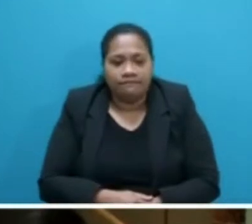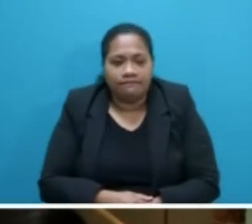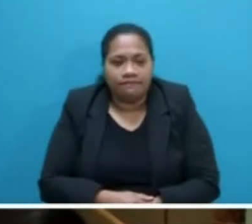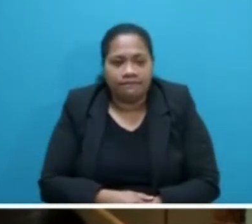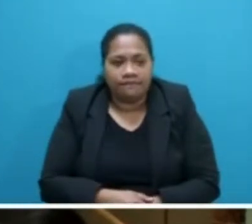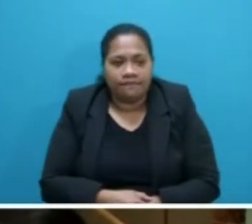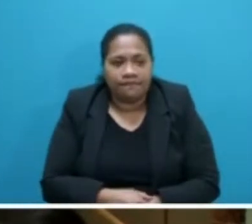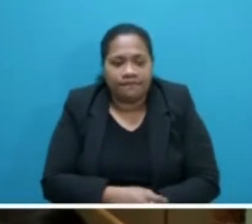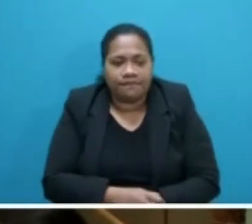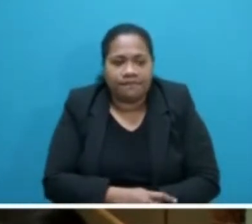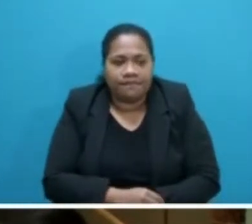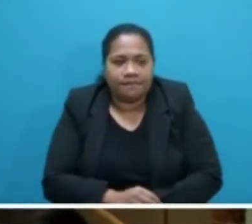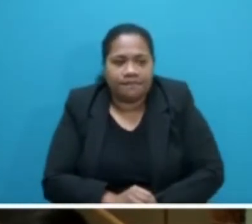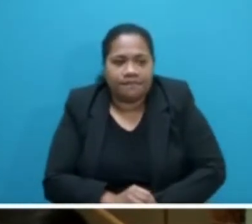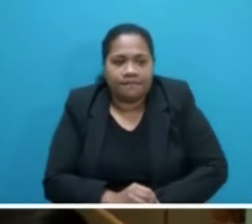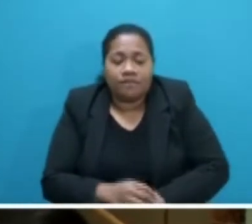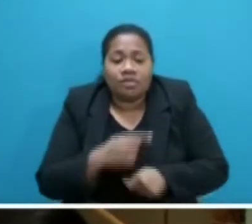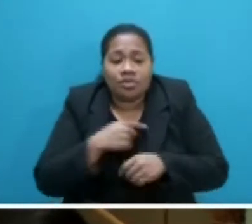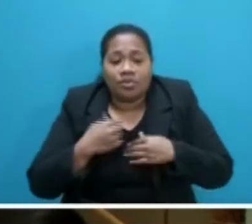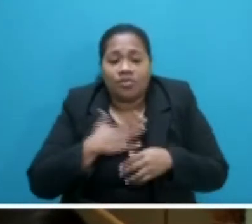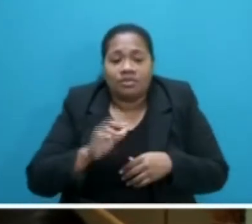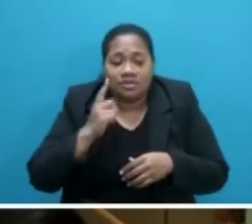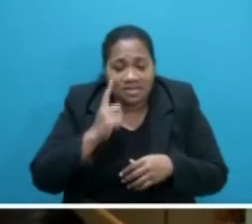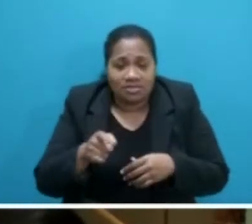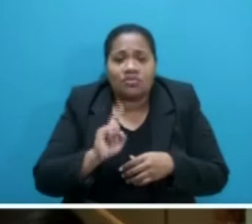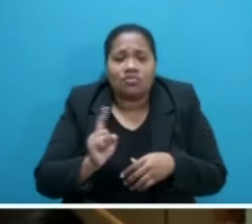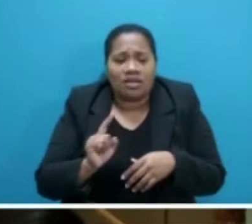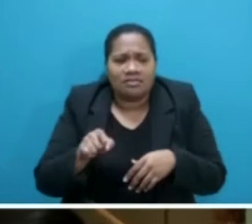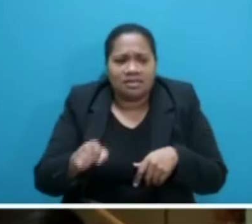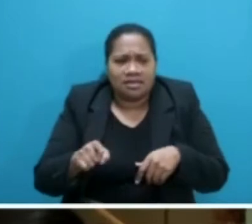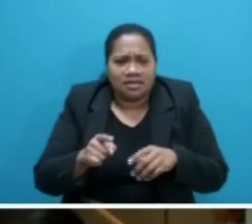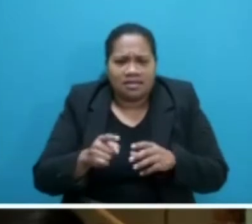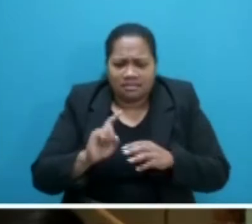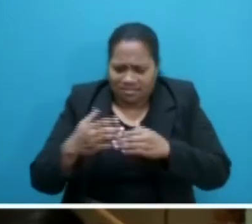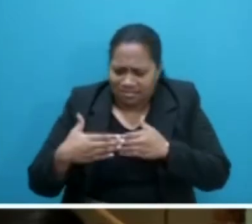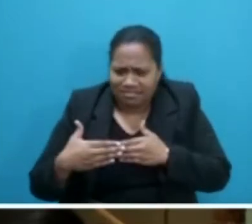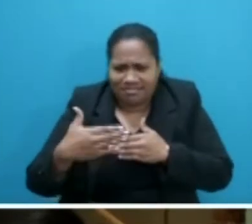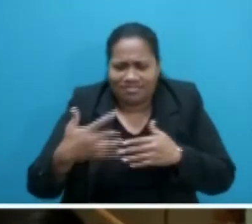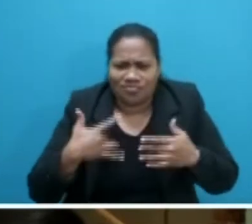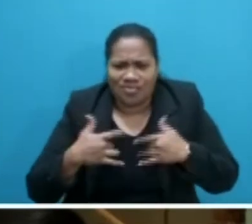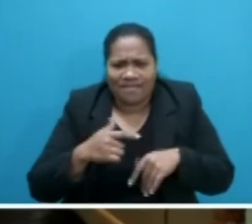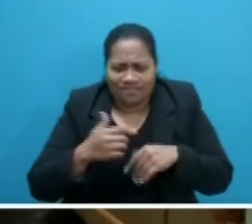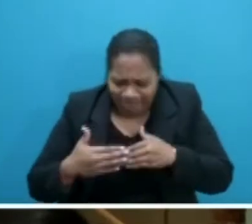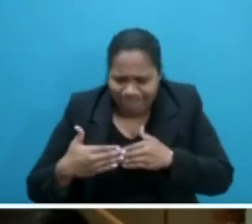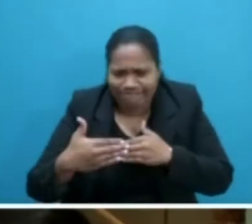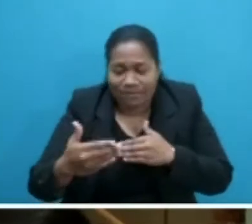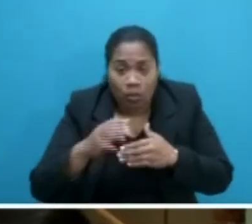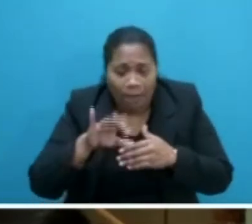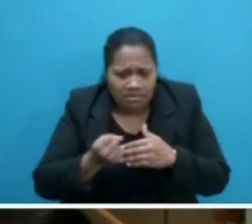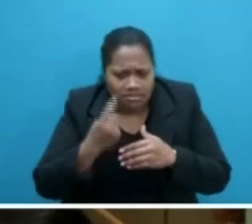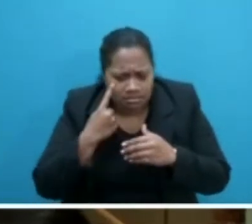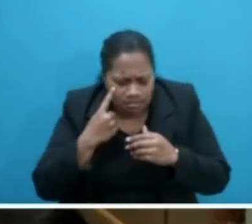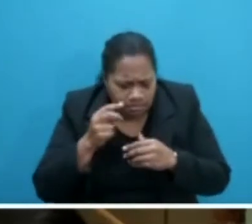intensify over the course of their entire lifetimes. We must seek to understand the many